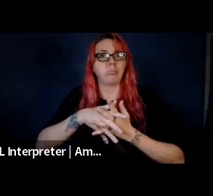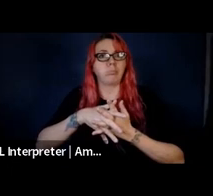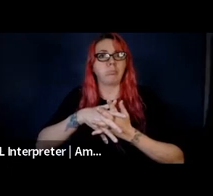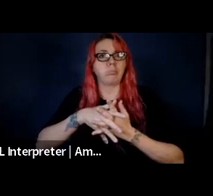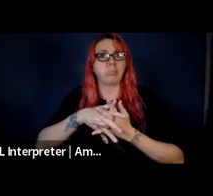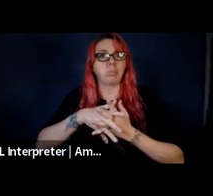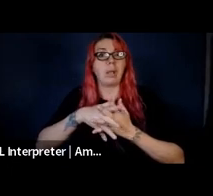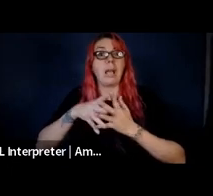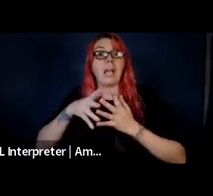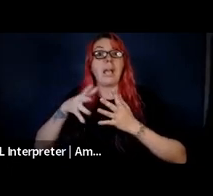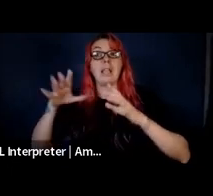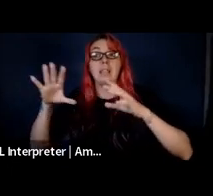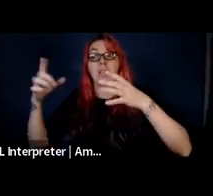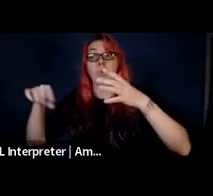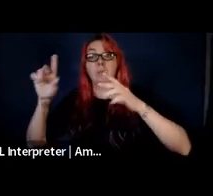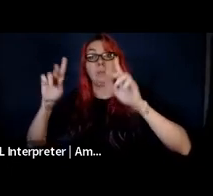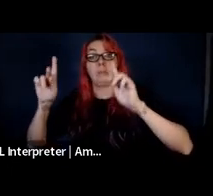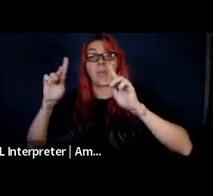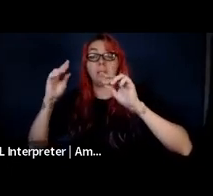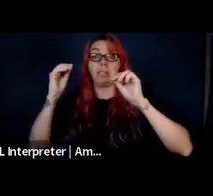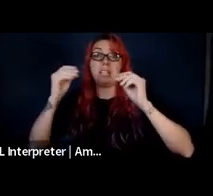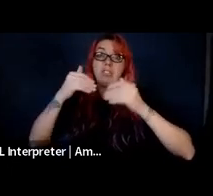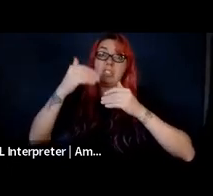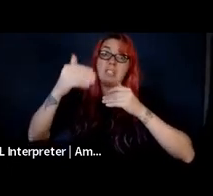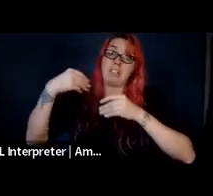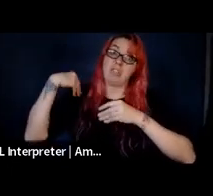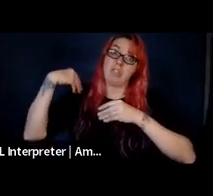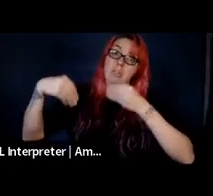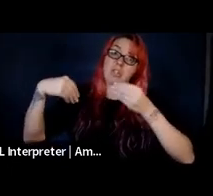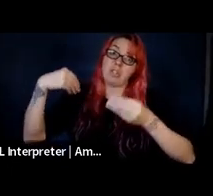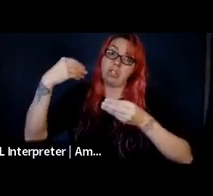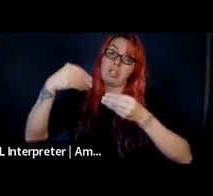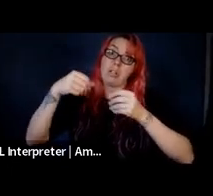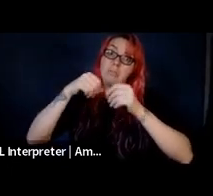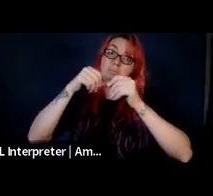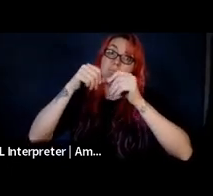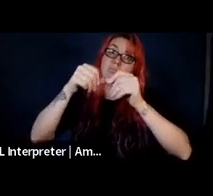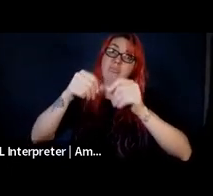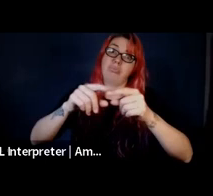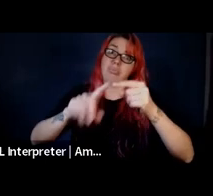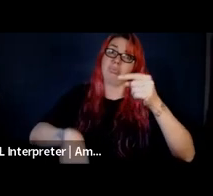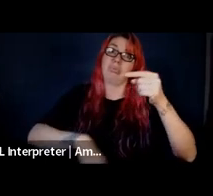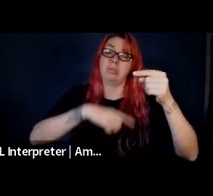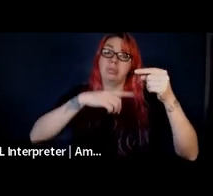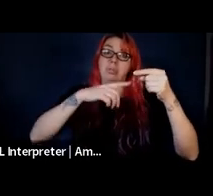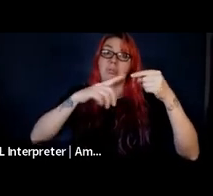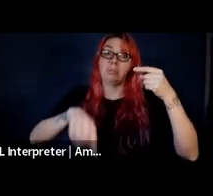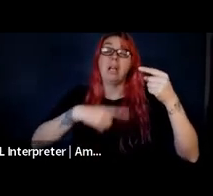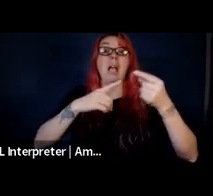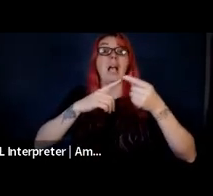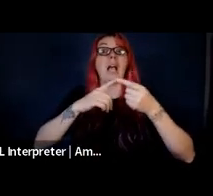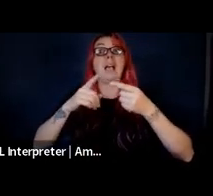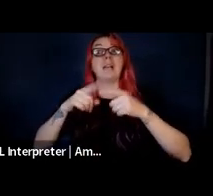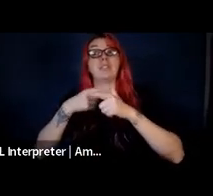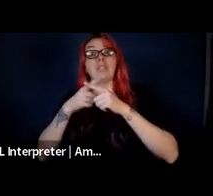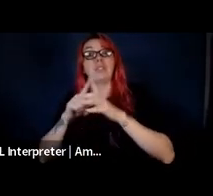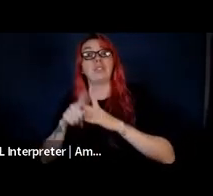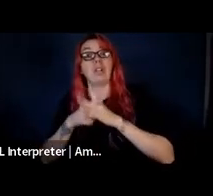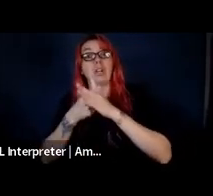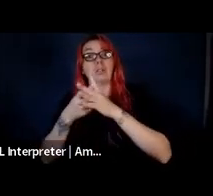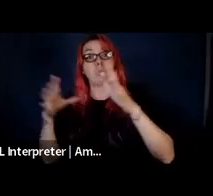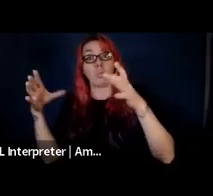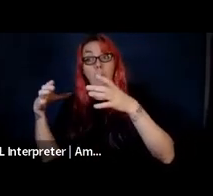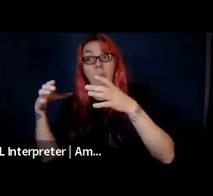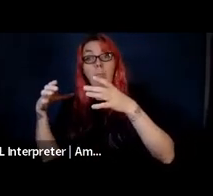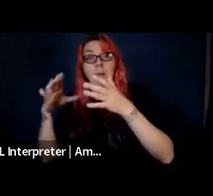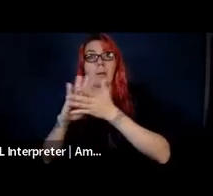systemic mistreatment of racialized and marginalized people, which then feeds the whole thing, to sort of keep proving itself,